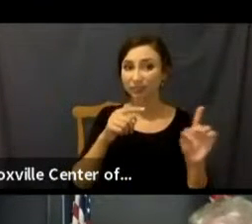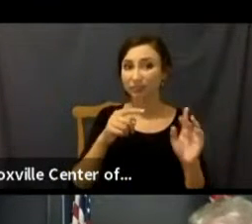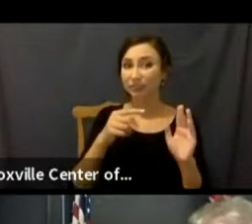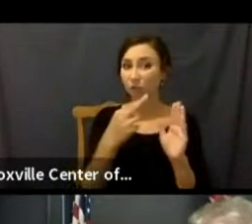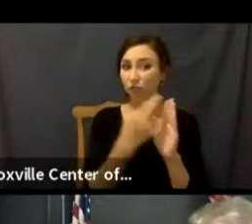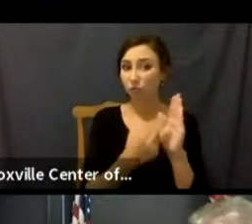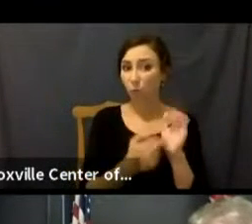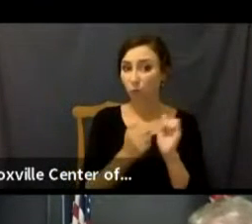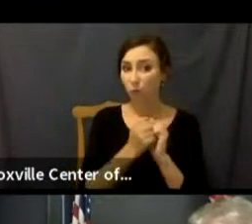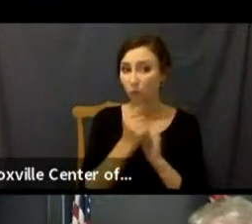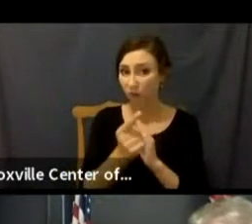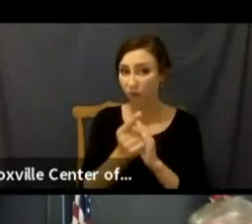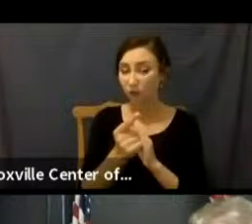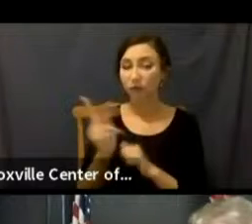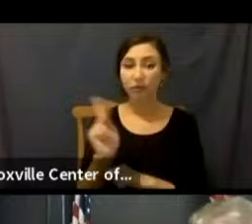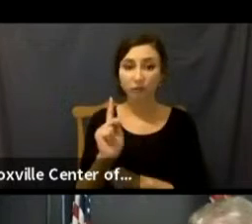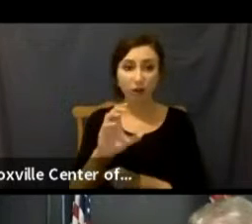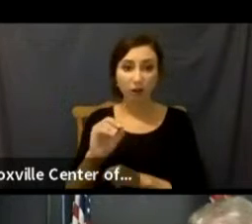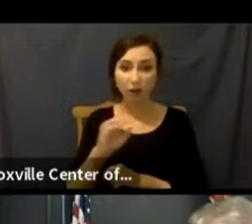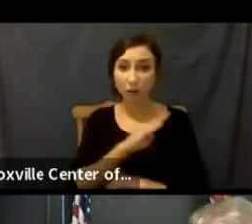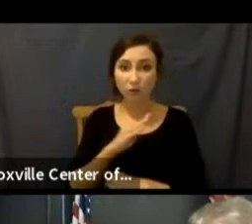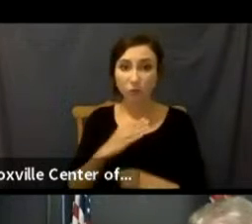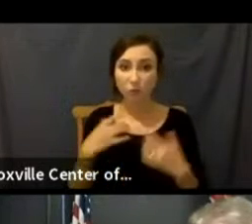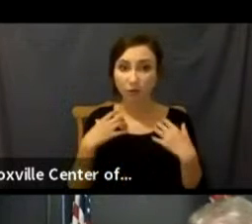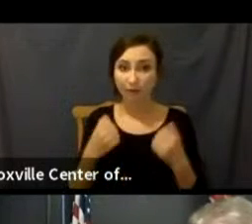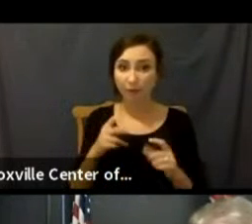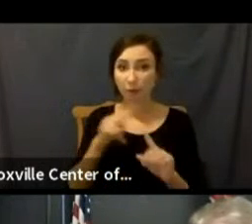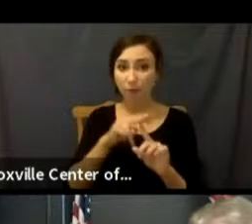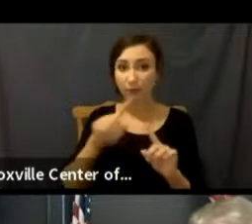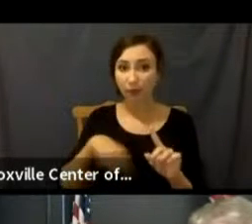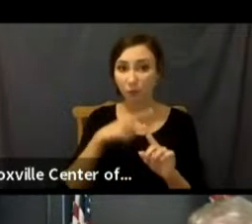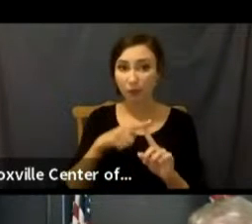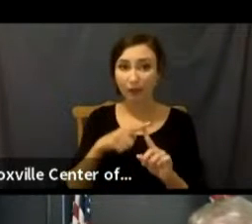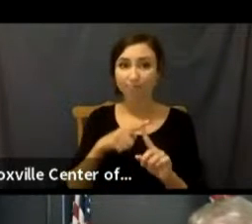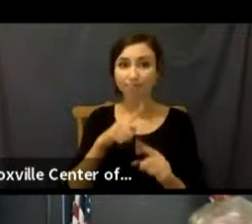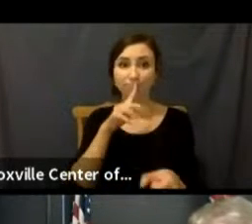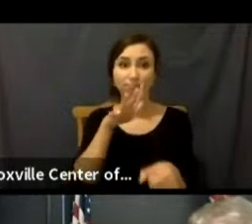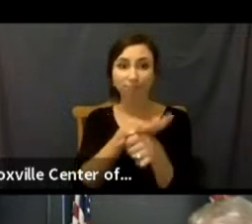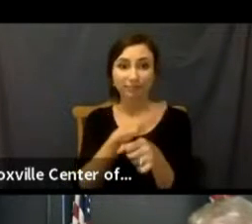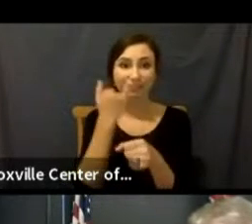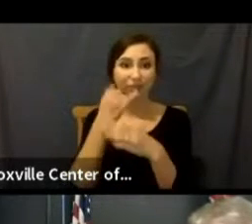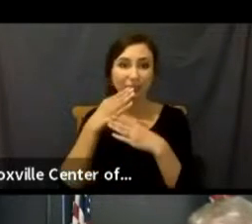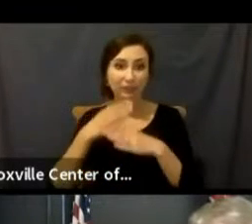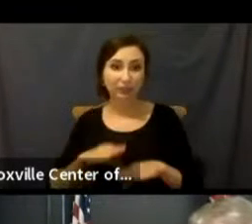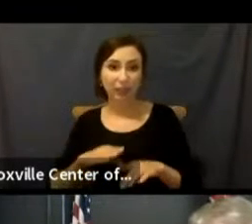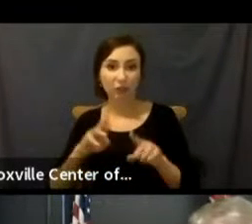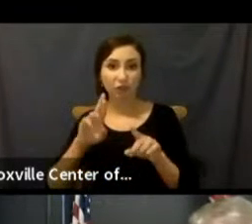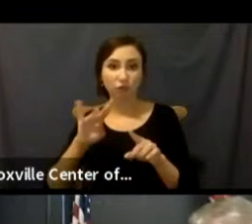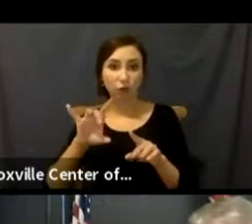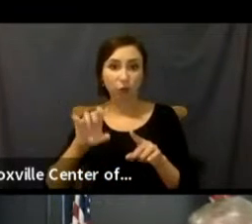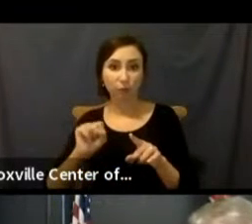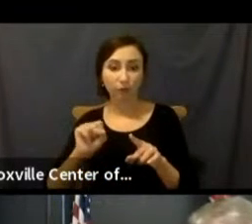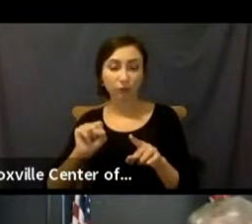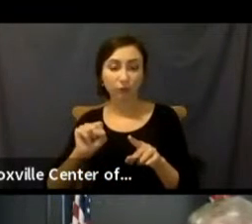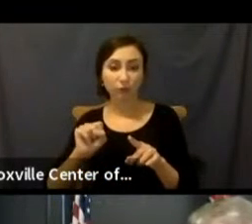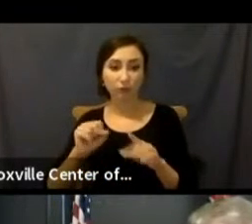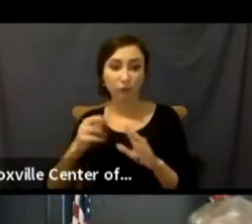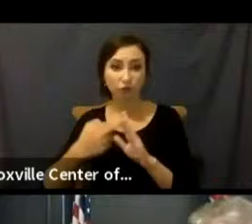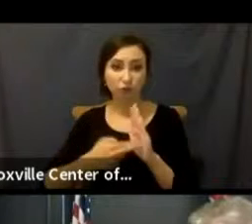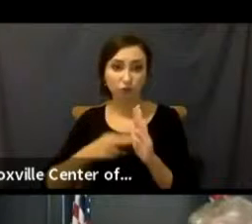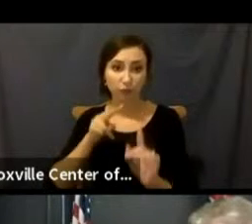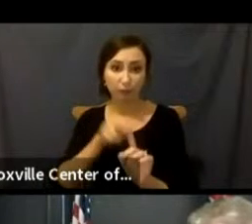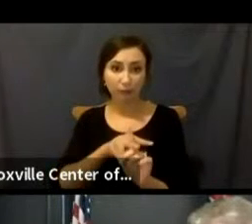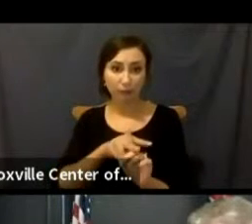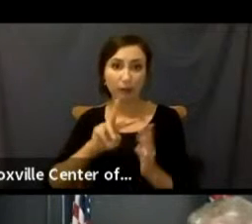The Knox County Board of Health rules apply when they're explicit. When they are silent, Robert's rules apply. Okay.